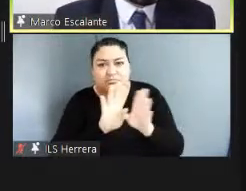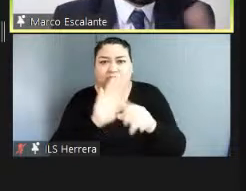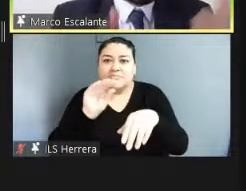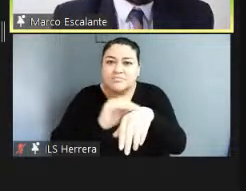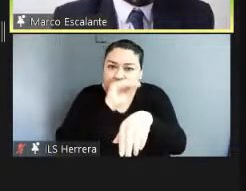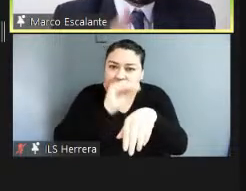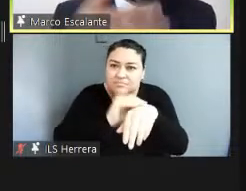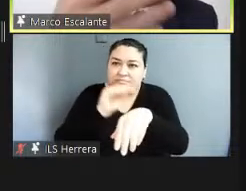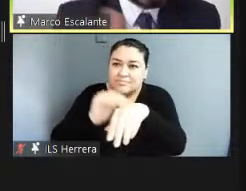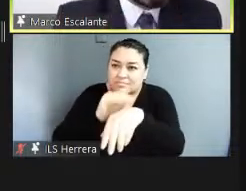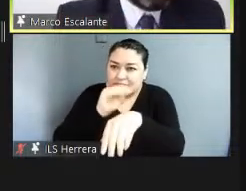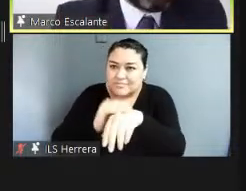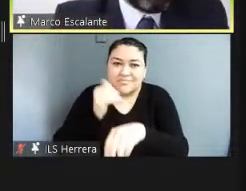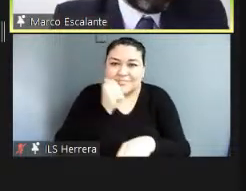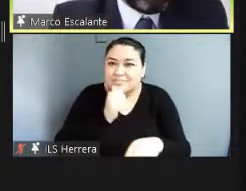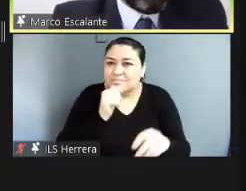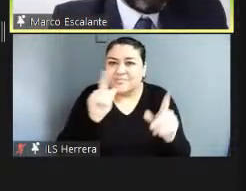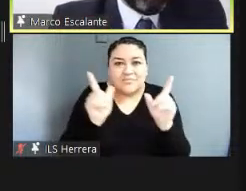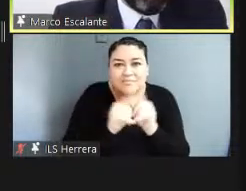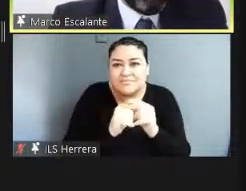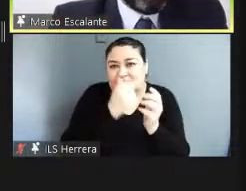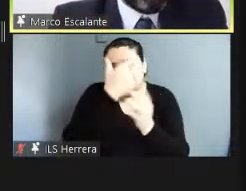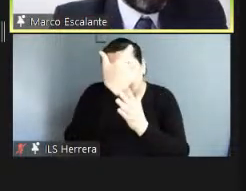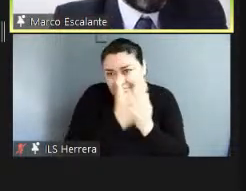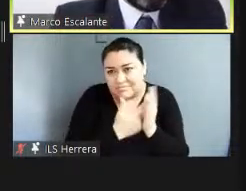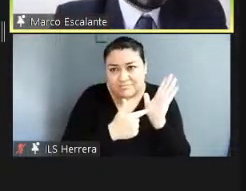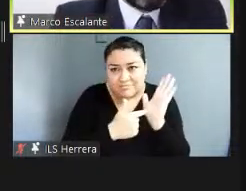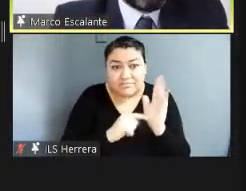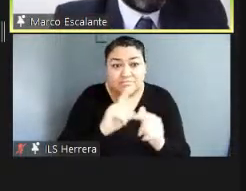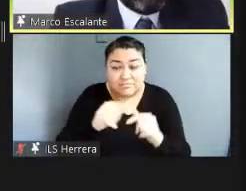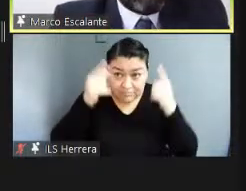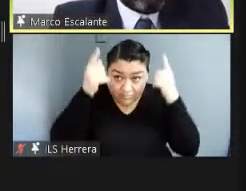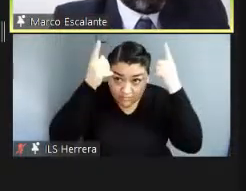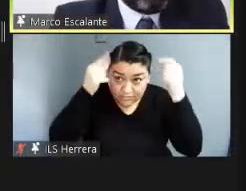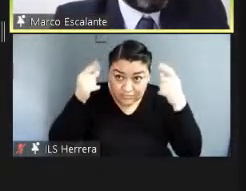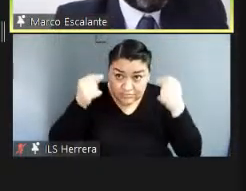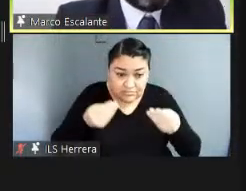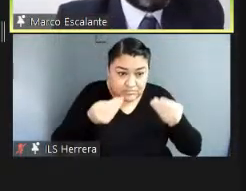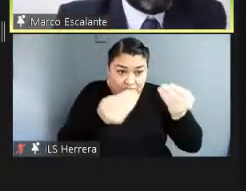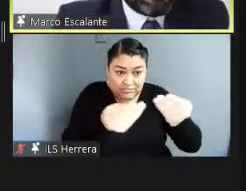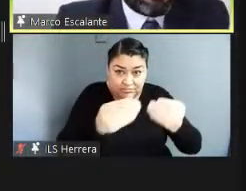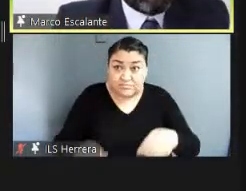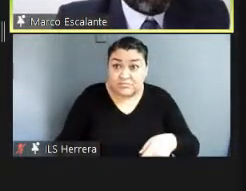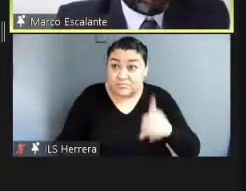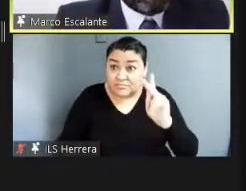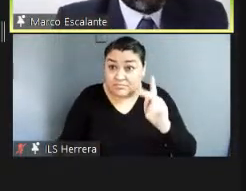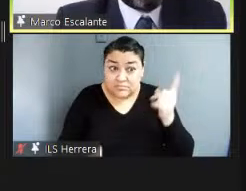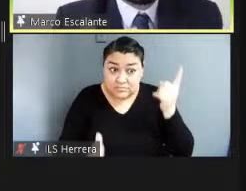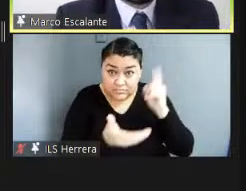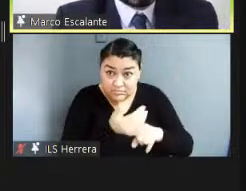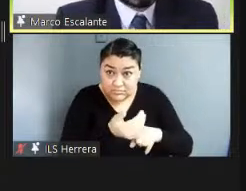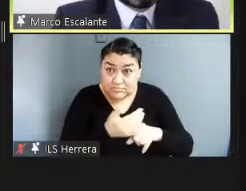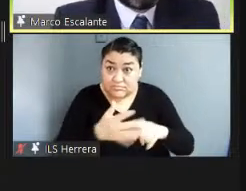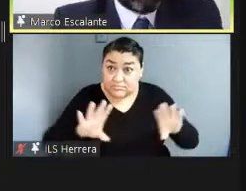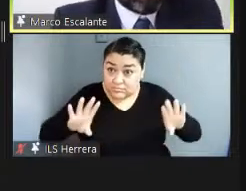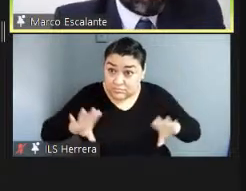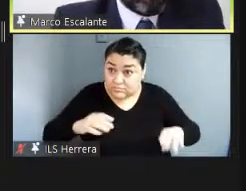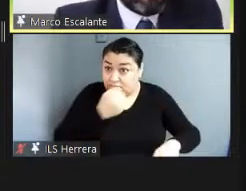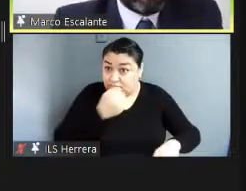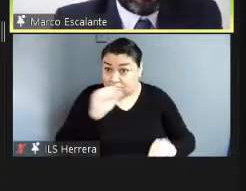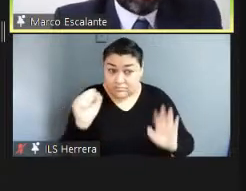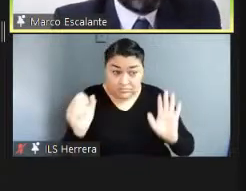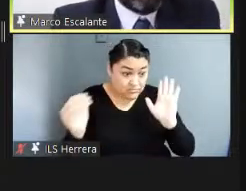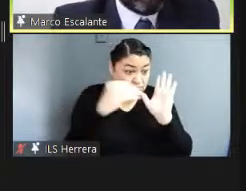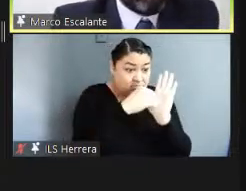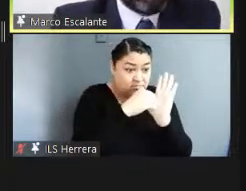in assessing students. We see the grades for each of the subjects, but when you get your